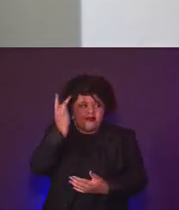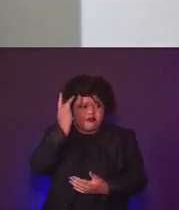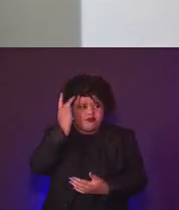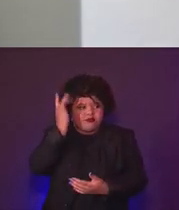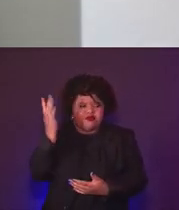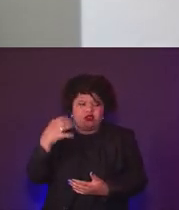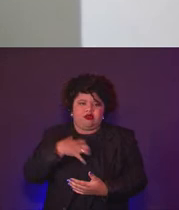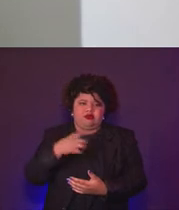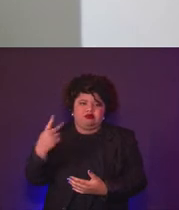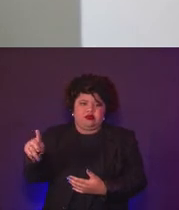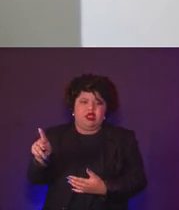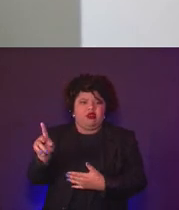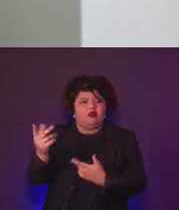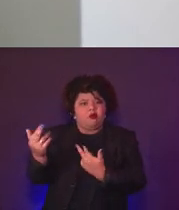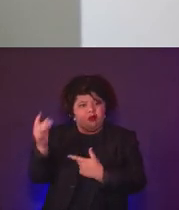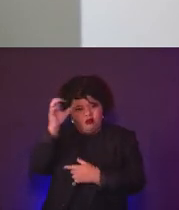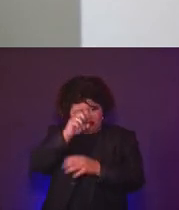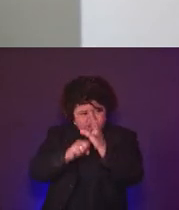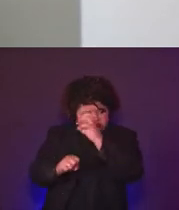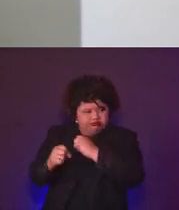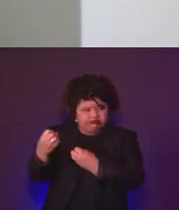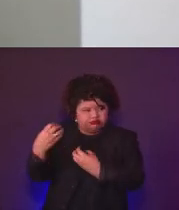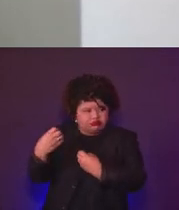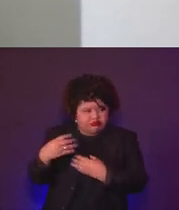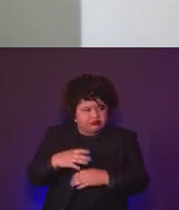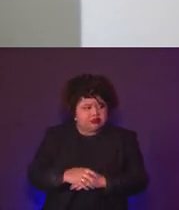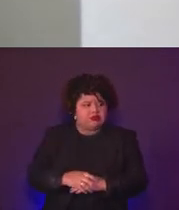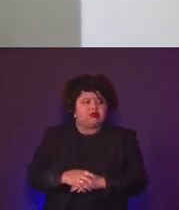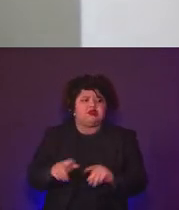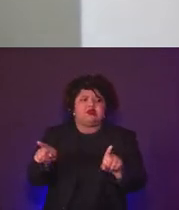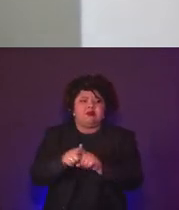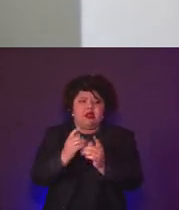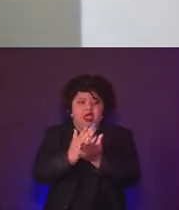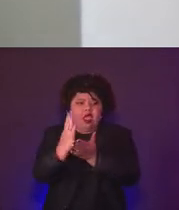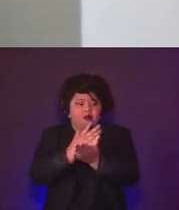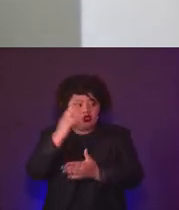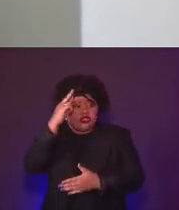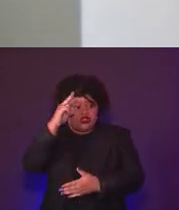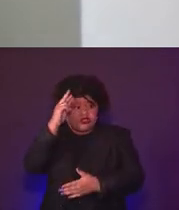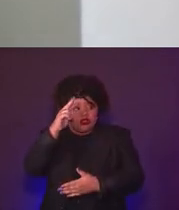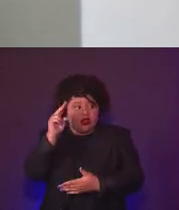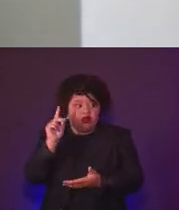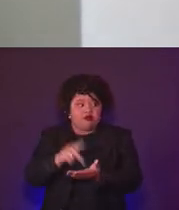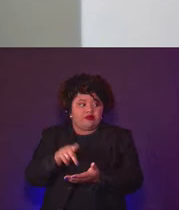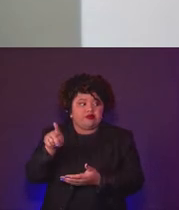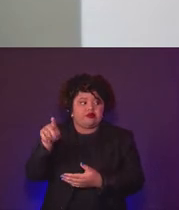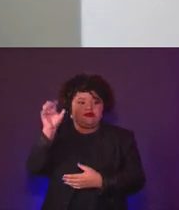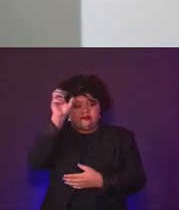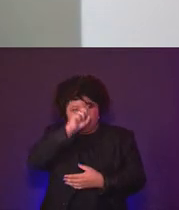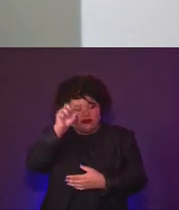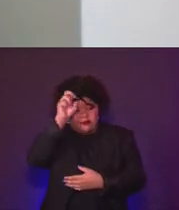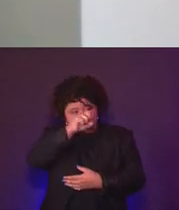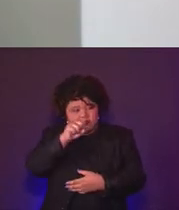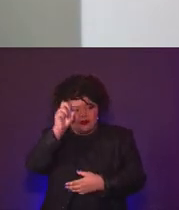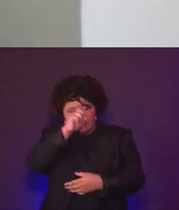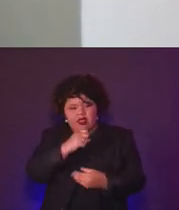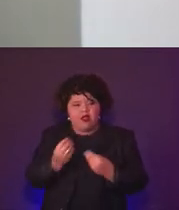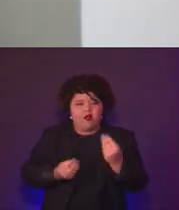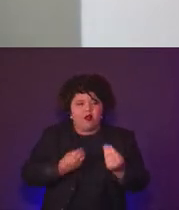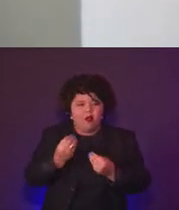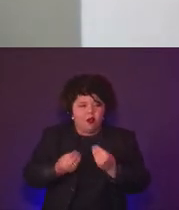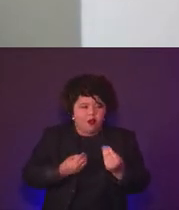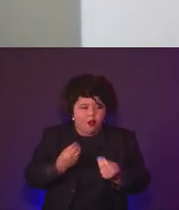like pounded with hard things, but we were really learning like how this applies, how this is important, how it